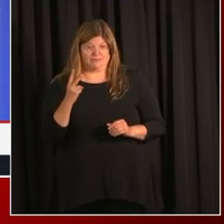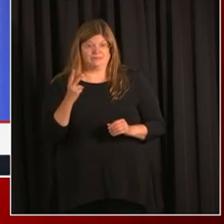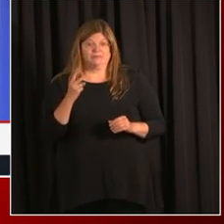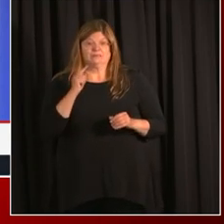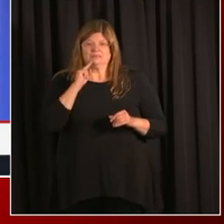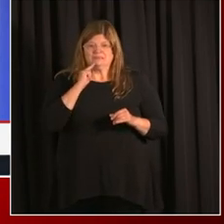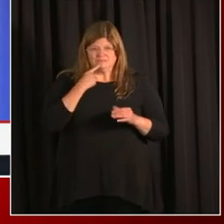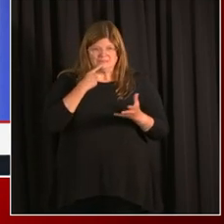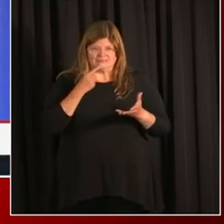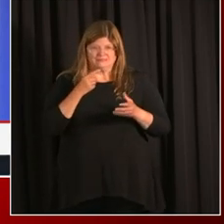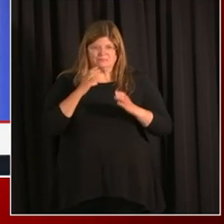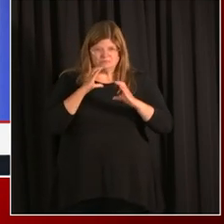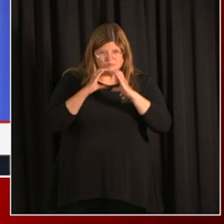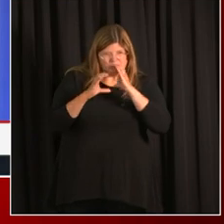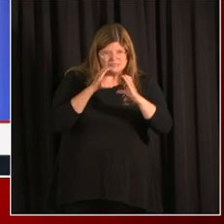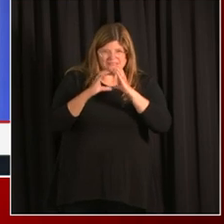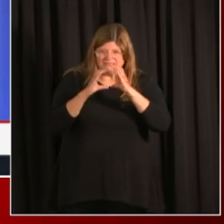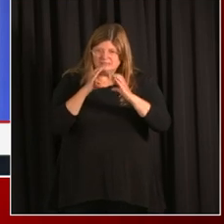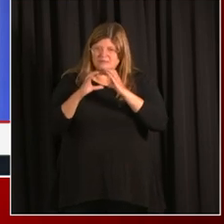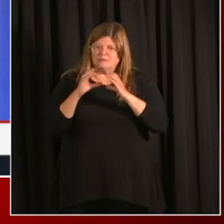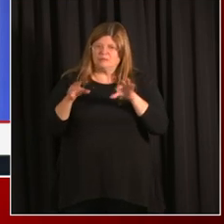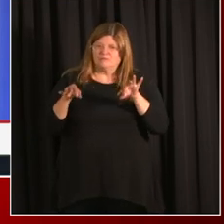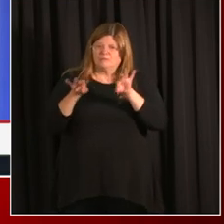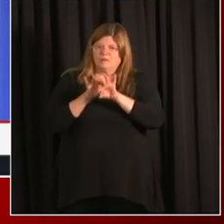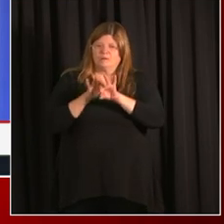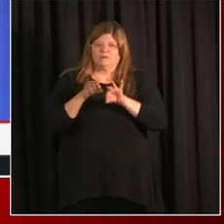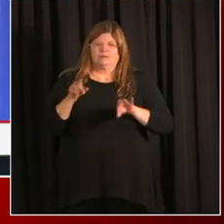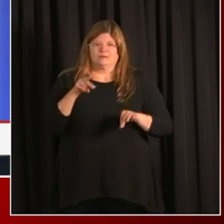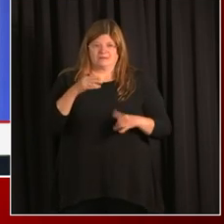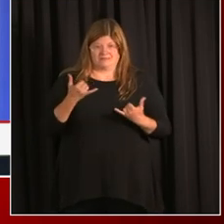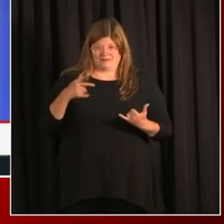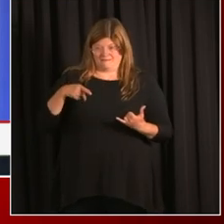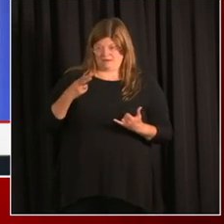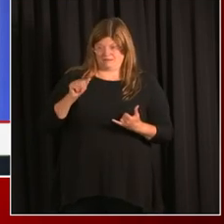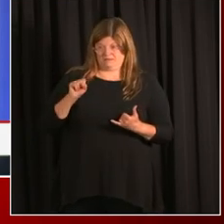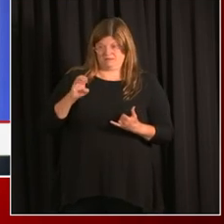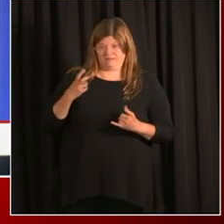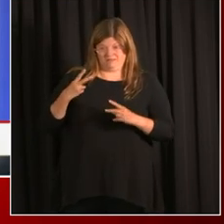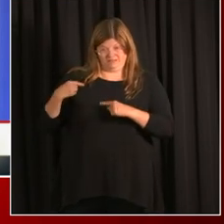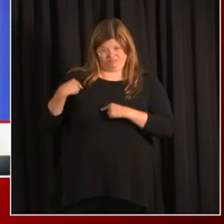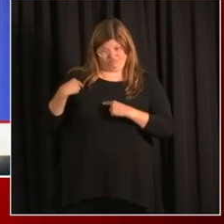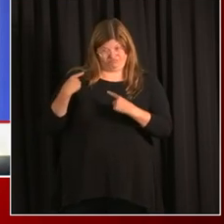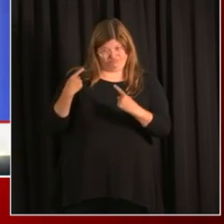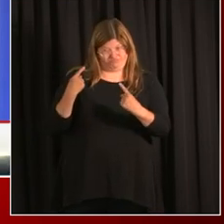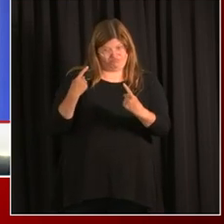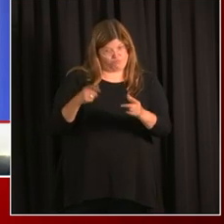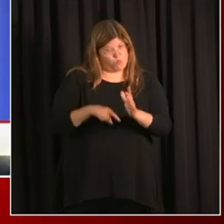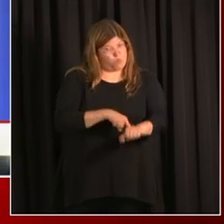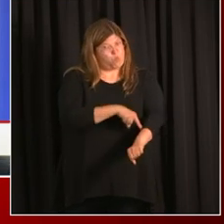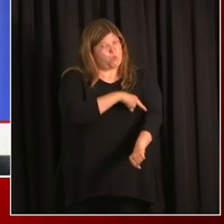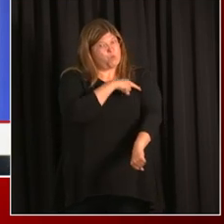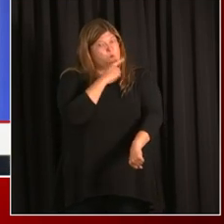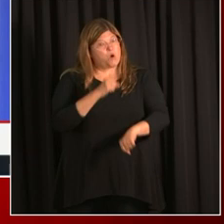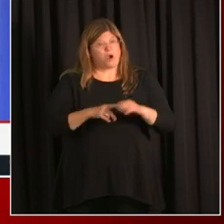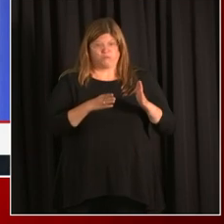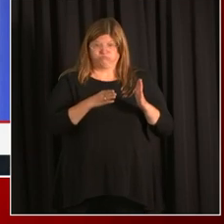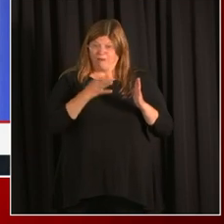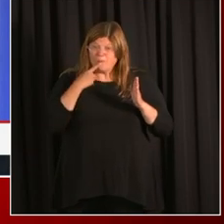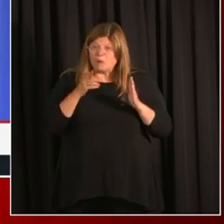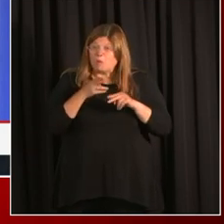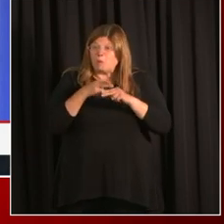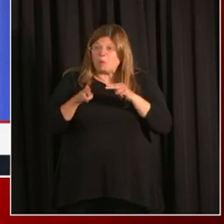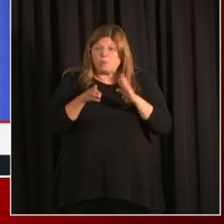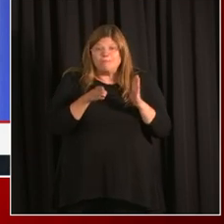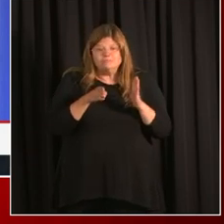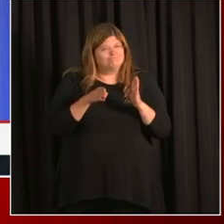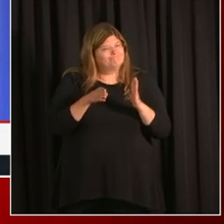intentional in communicating to people that we thought we would be in phase 2 for quite some time. And the reason why we wanted people